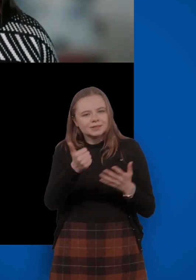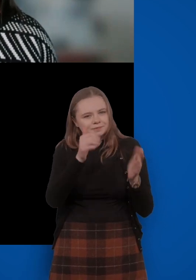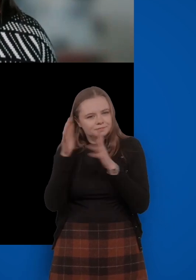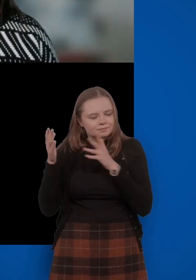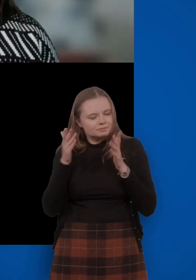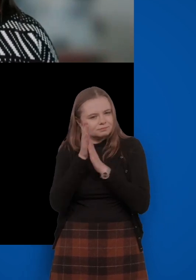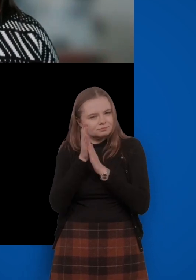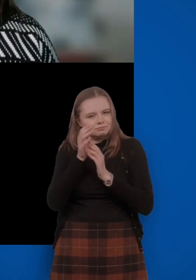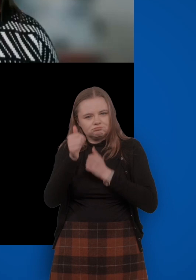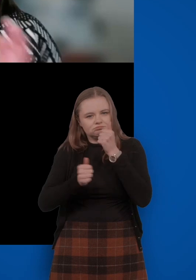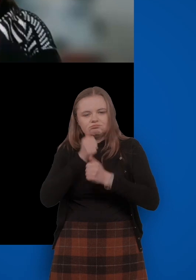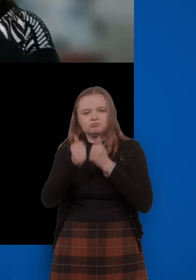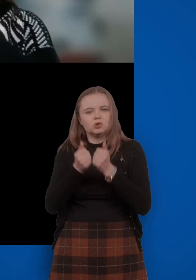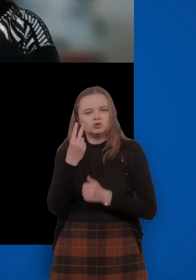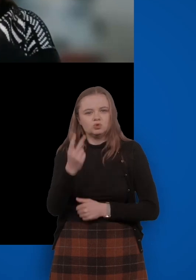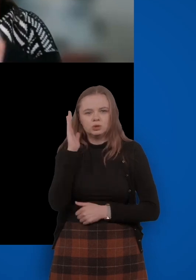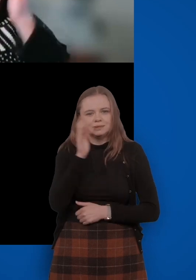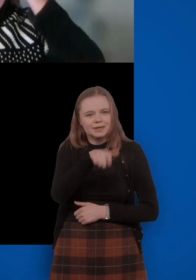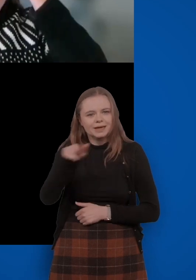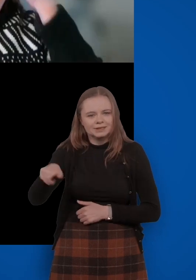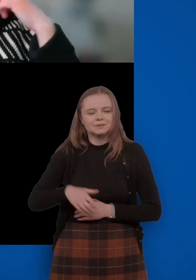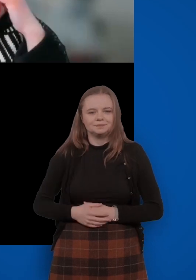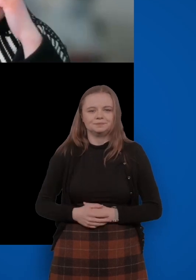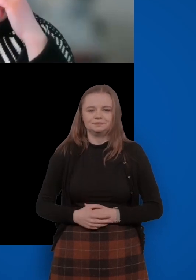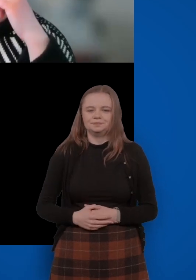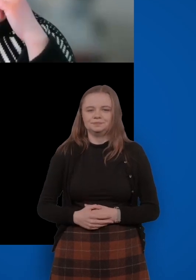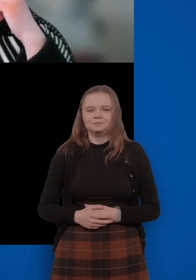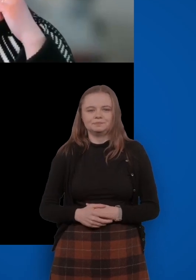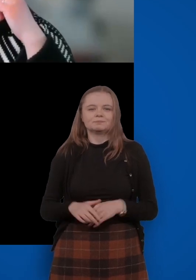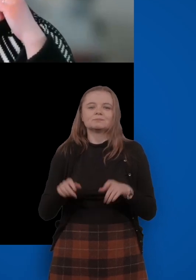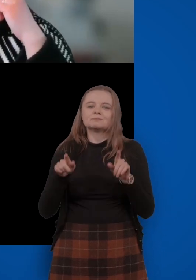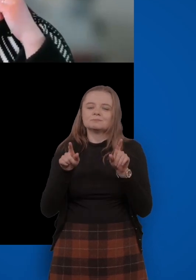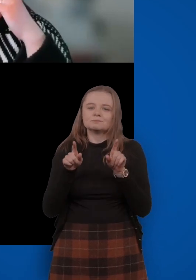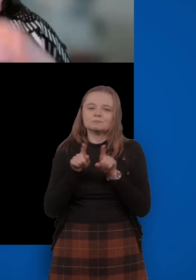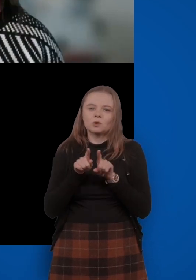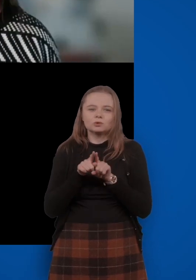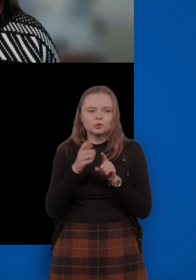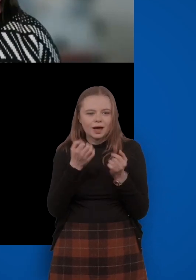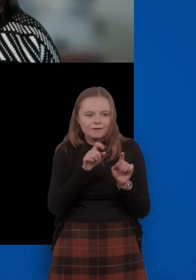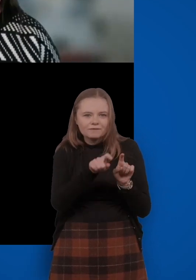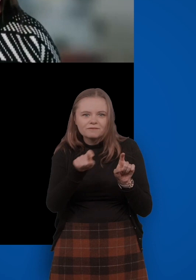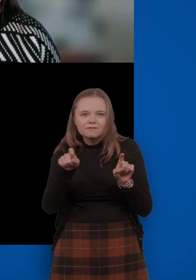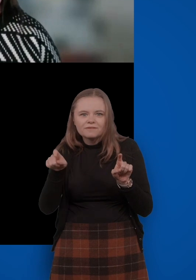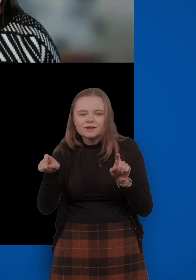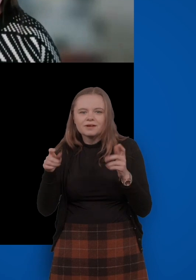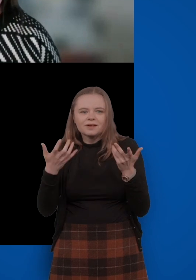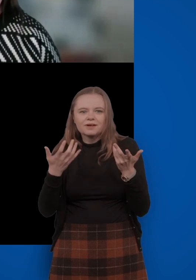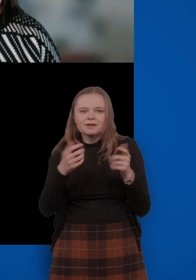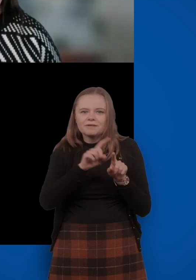a hand of applause to our two speakers. There's also, I think there's little like emoji buttons at the bottom